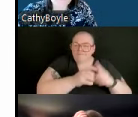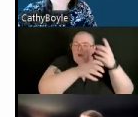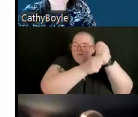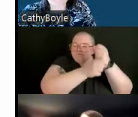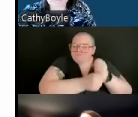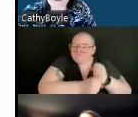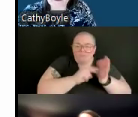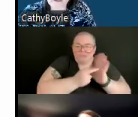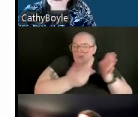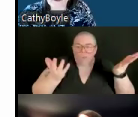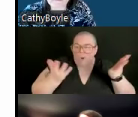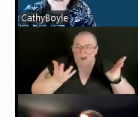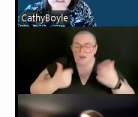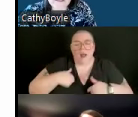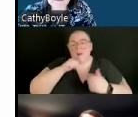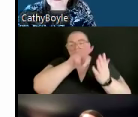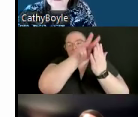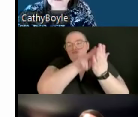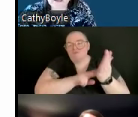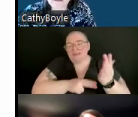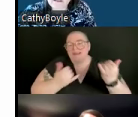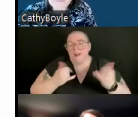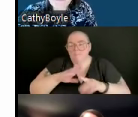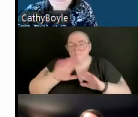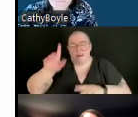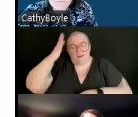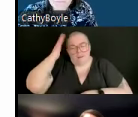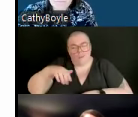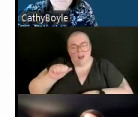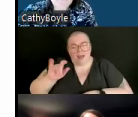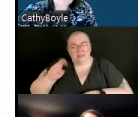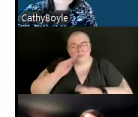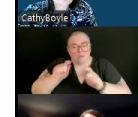which I'm not going to read, but I know Allison is going to send out the slides.